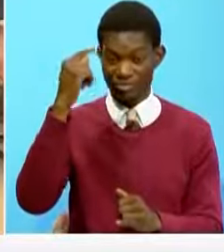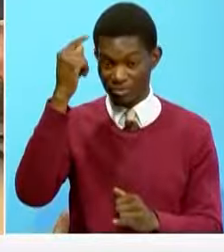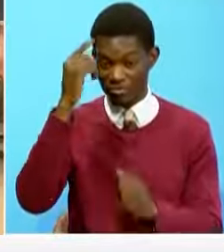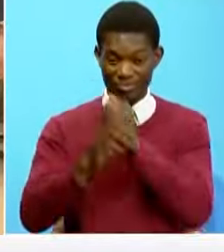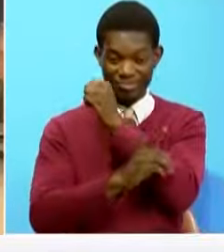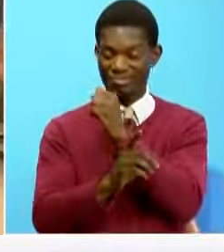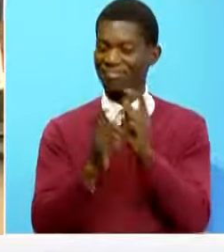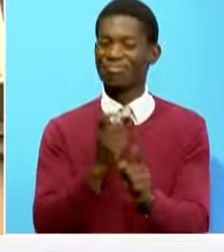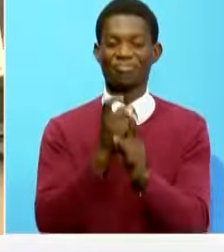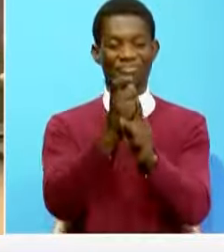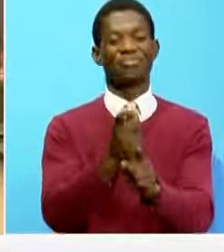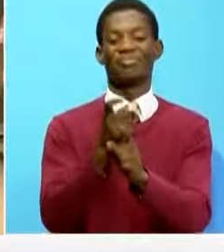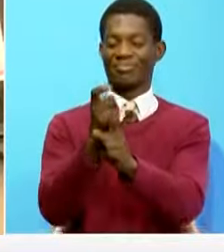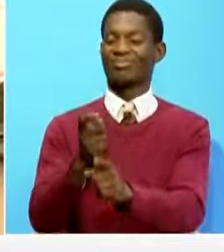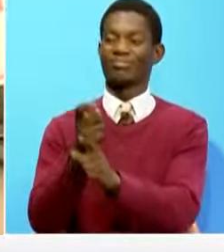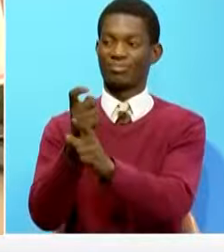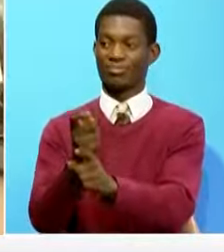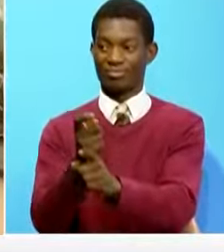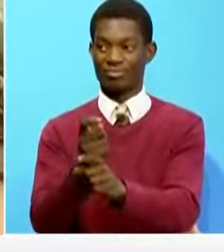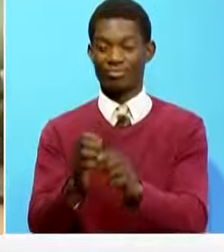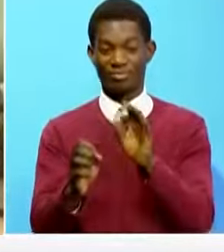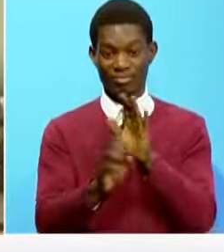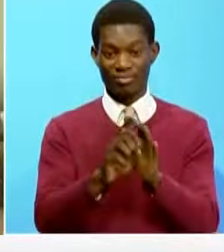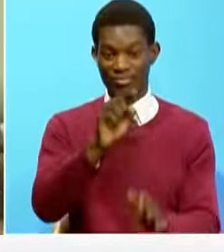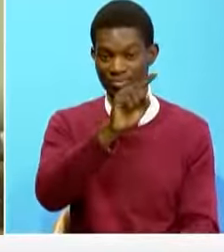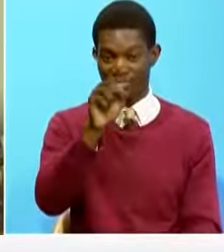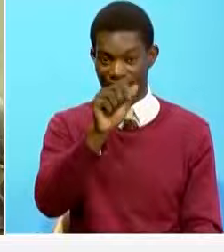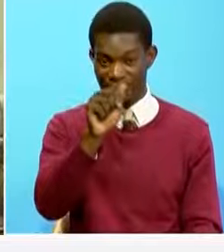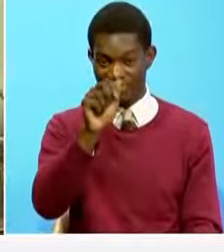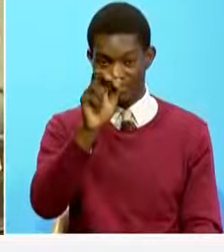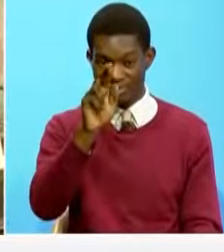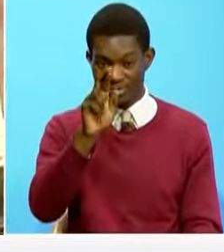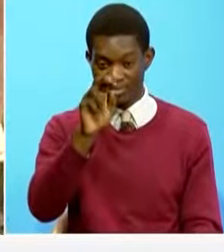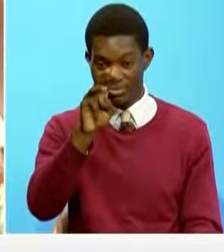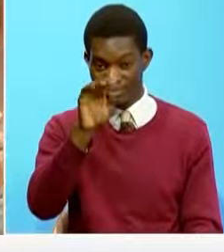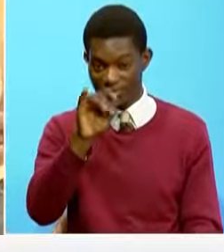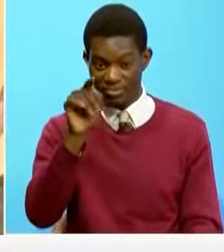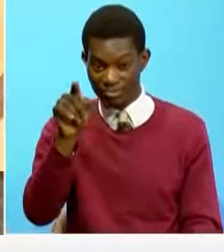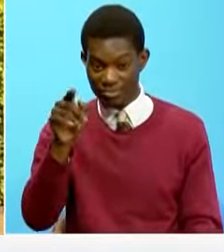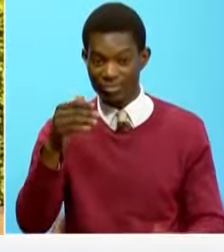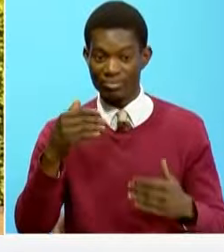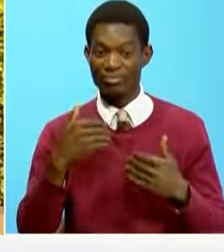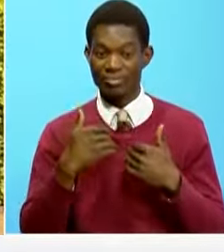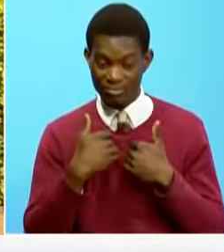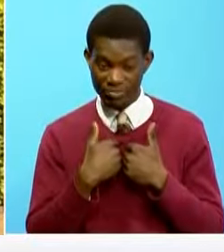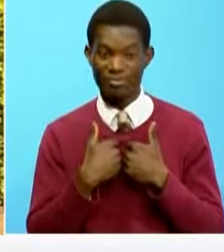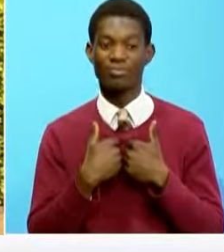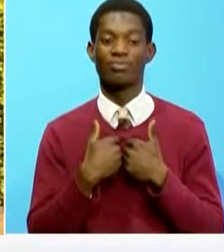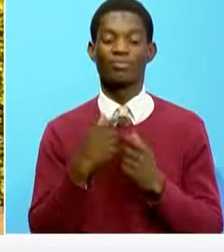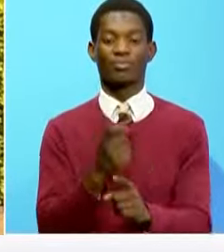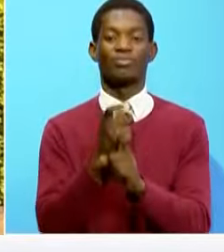Zambia Agriculture Research Institute, ZARI, got the Best Exhibitor Award for this year's Public Service Day. The things that we are